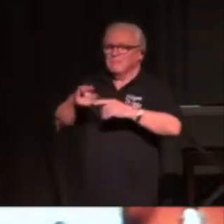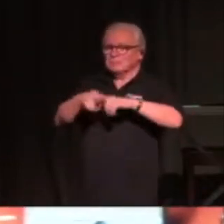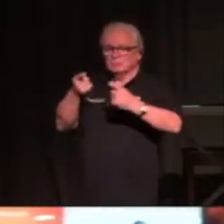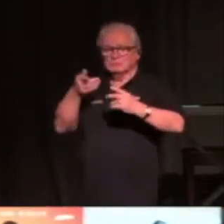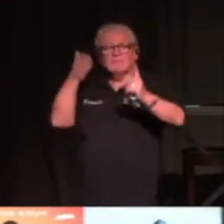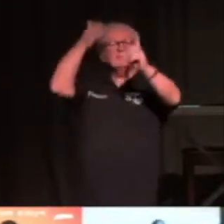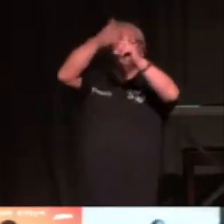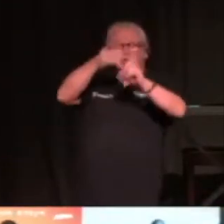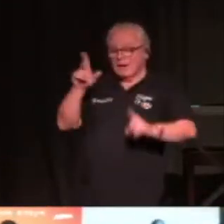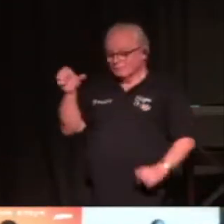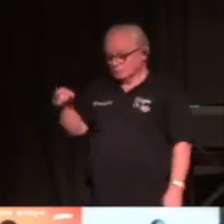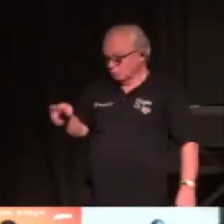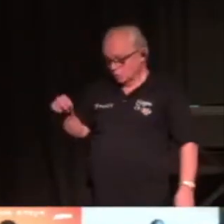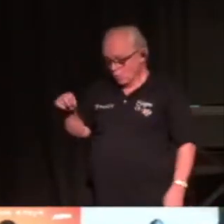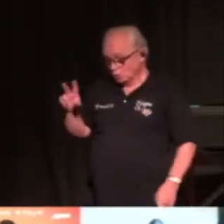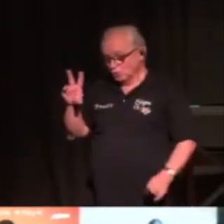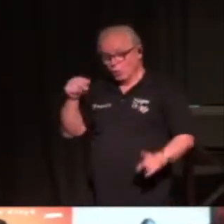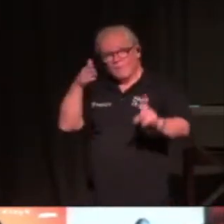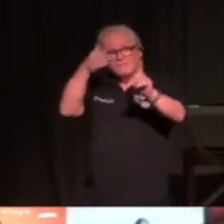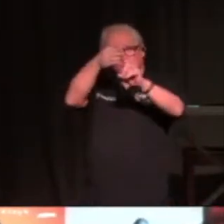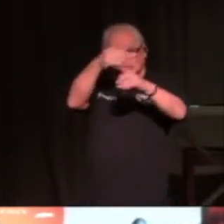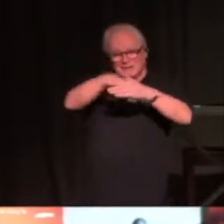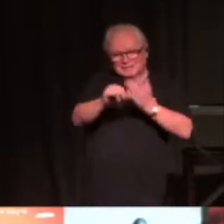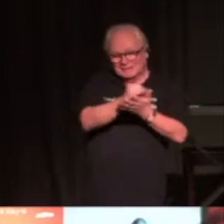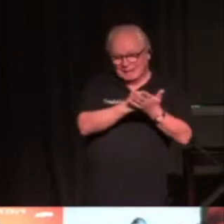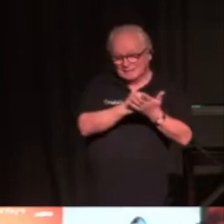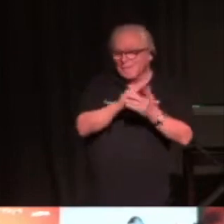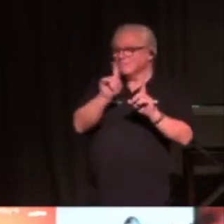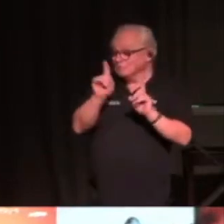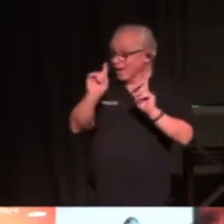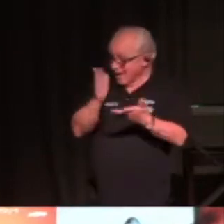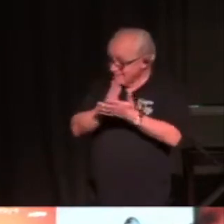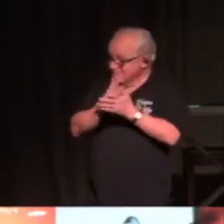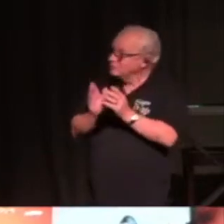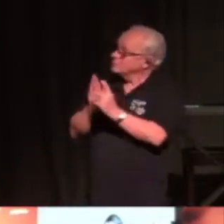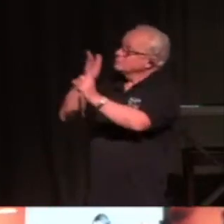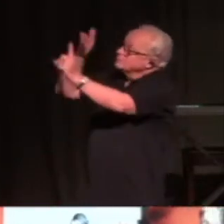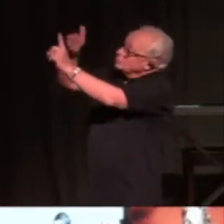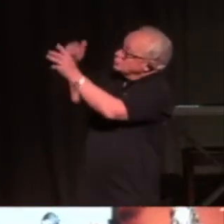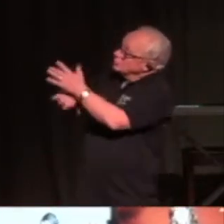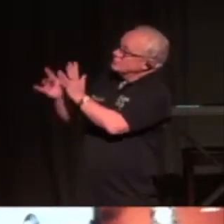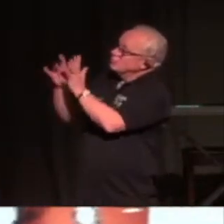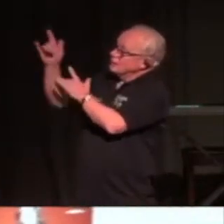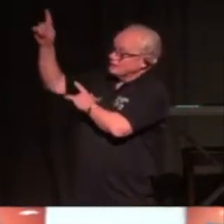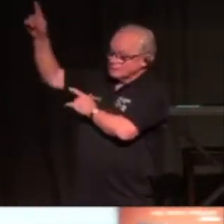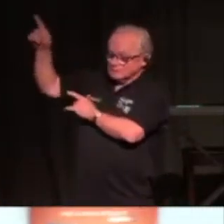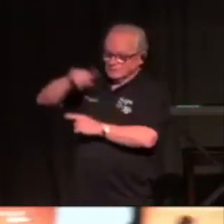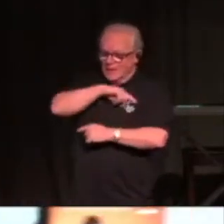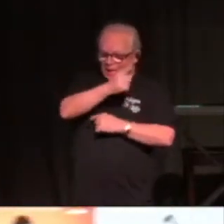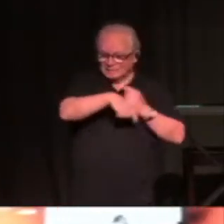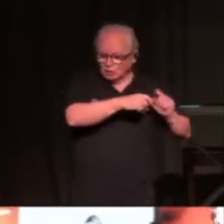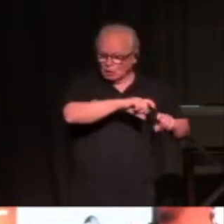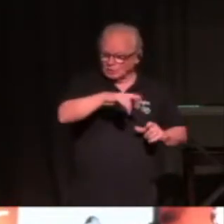in it. But there's a future in Jesus. There's eternal life in Jesus. And so grab hold